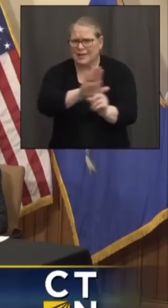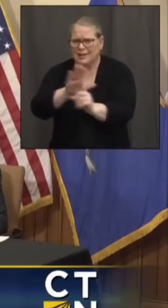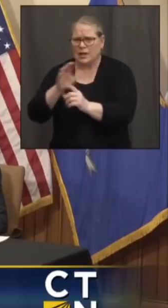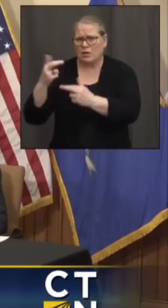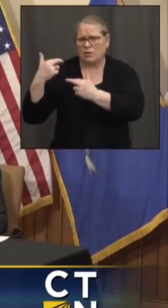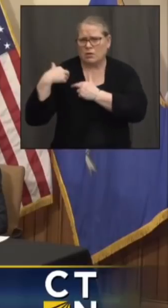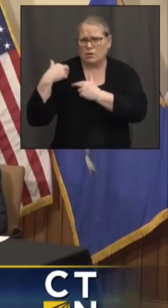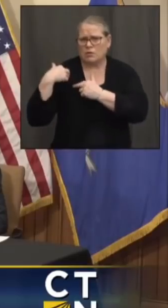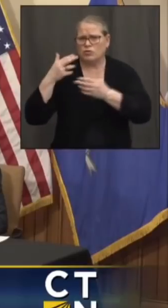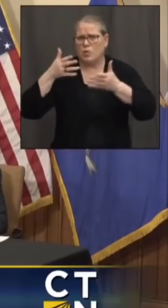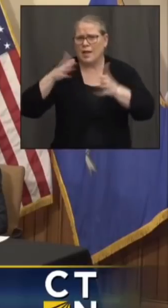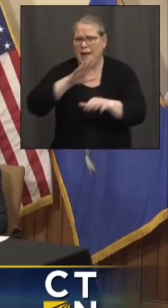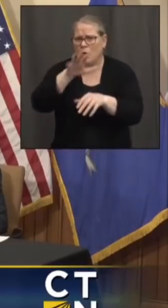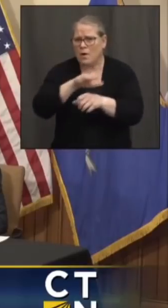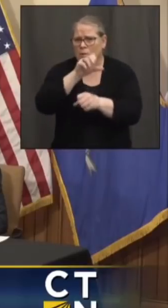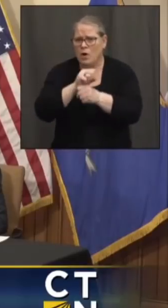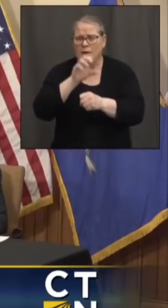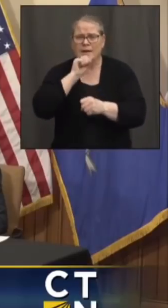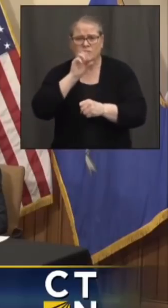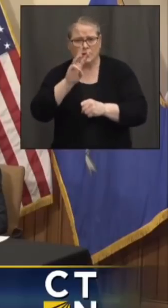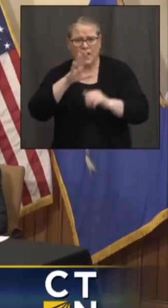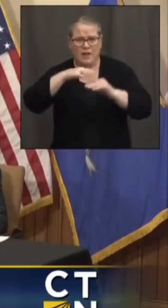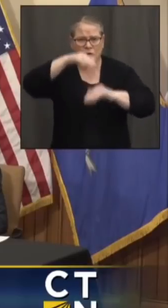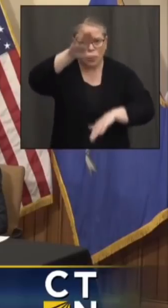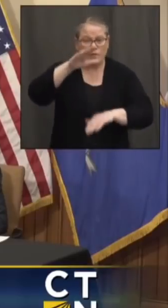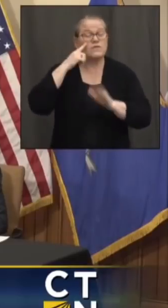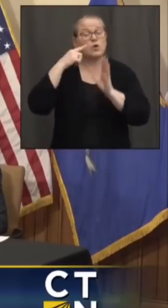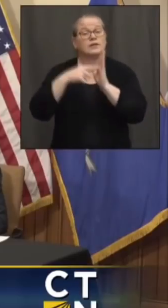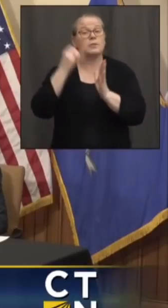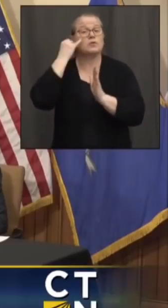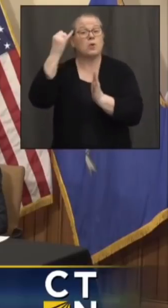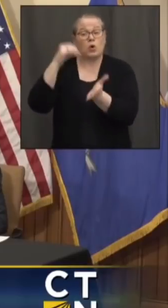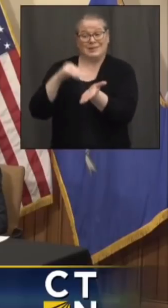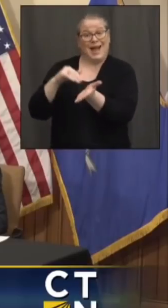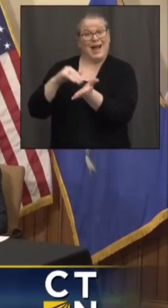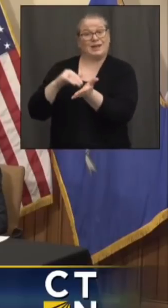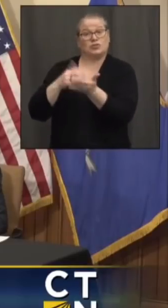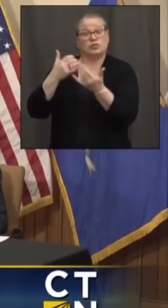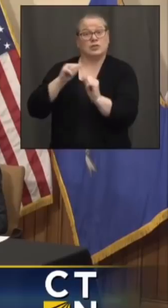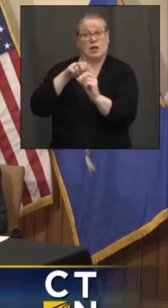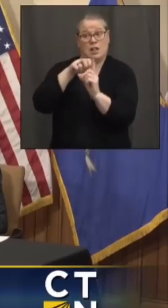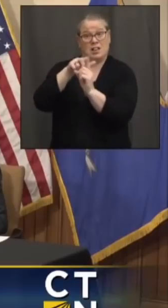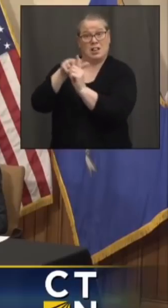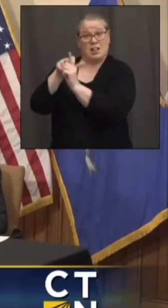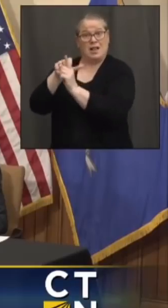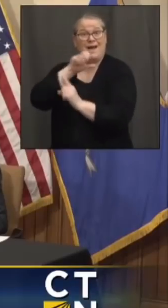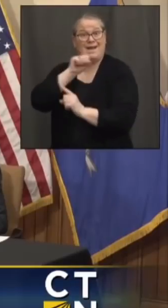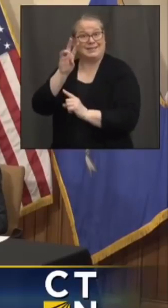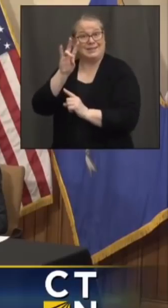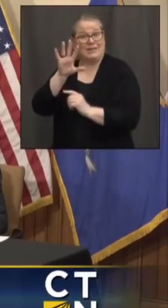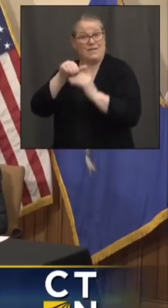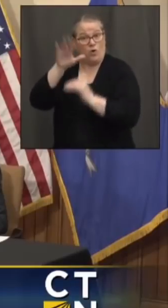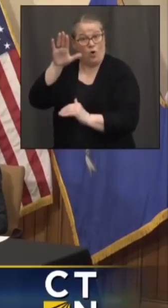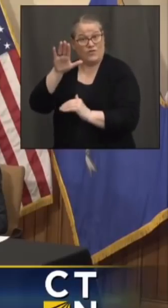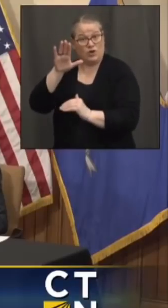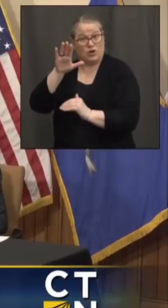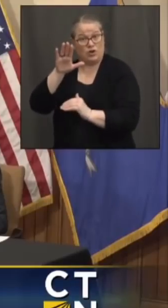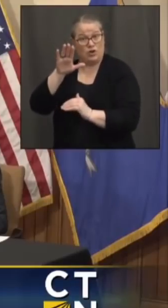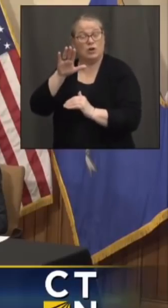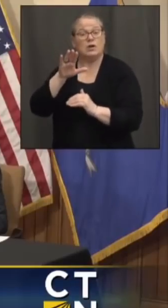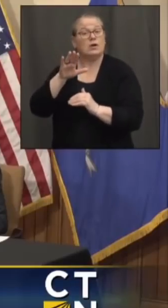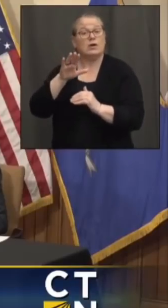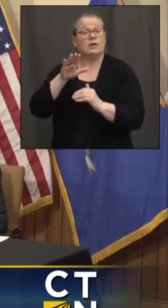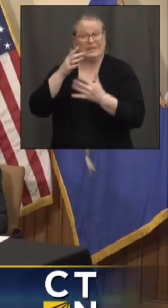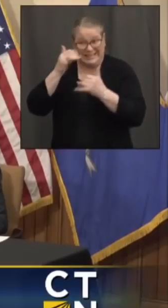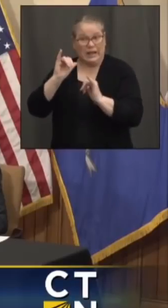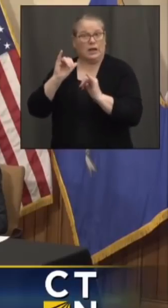and older. For example, if they're still working on those ages 75 and older in their region, they will make the decision when to open up